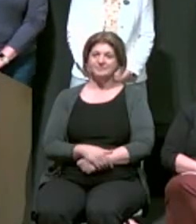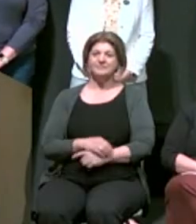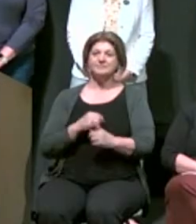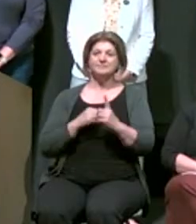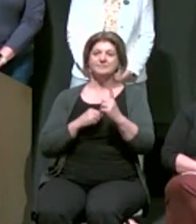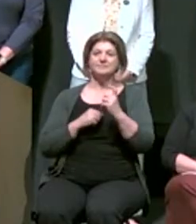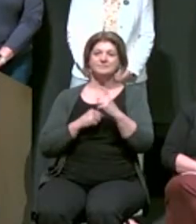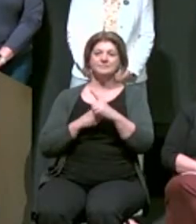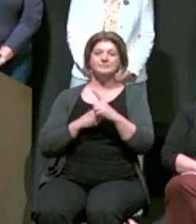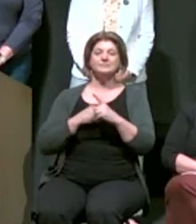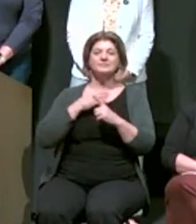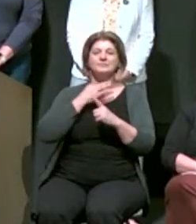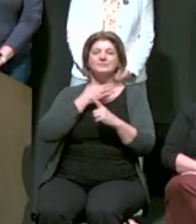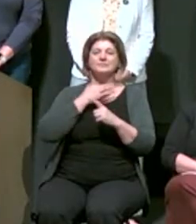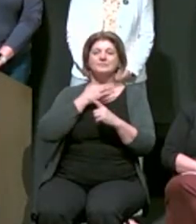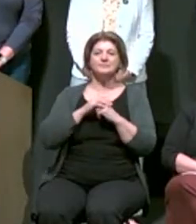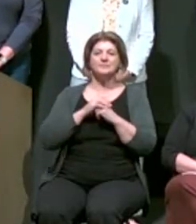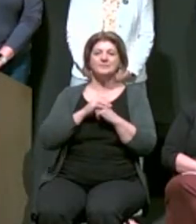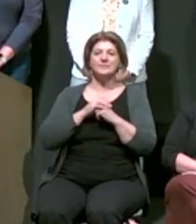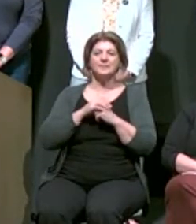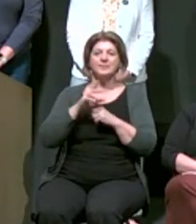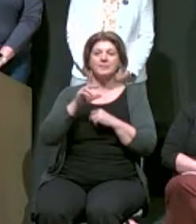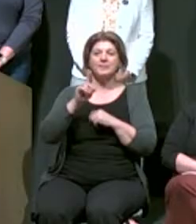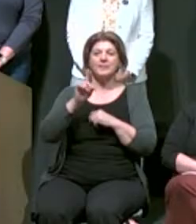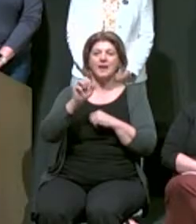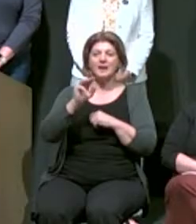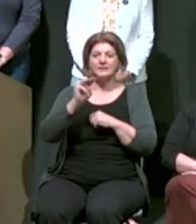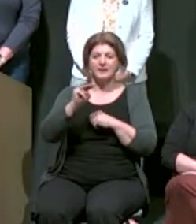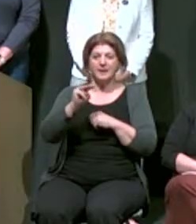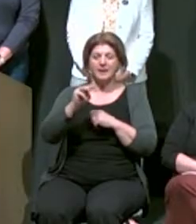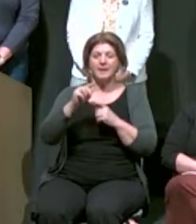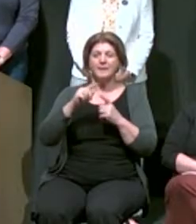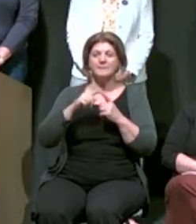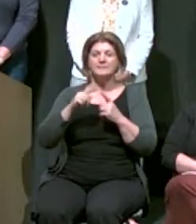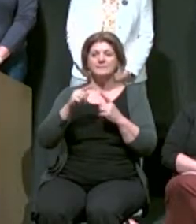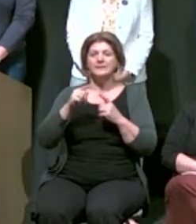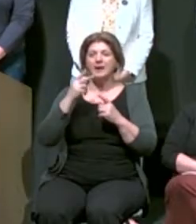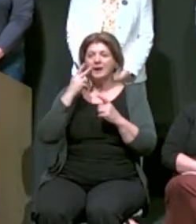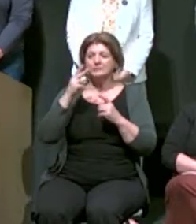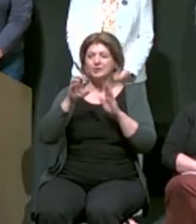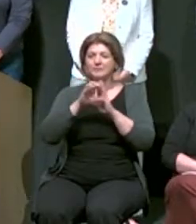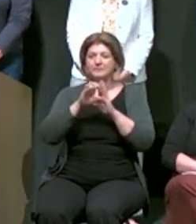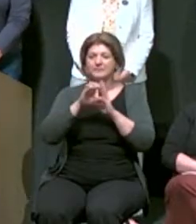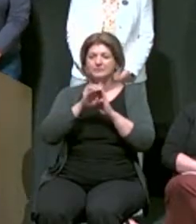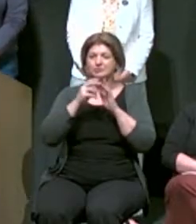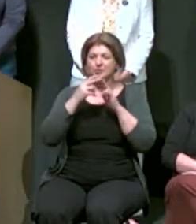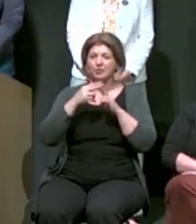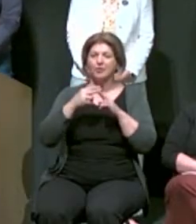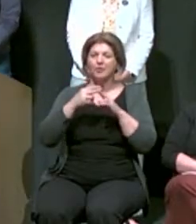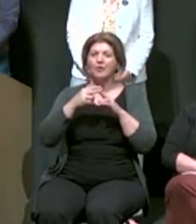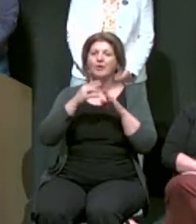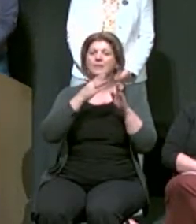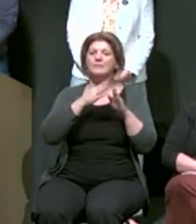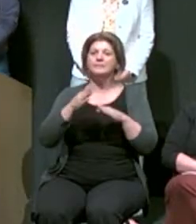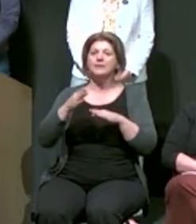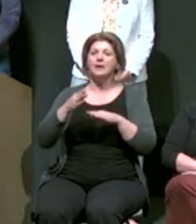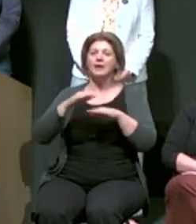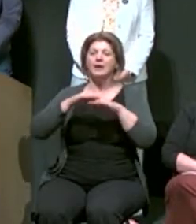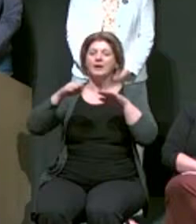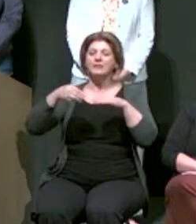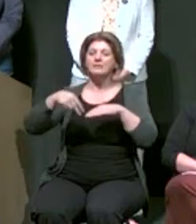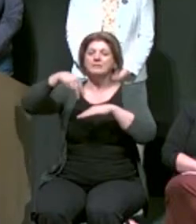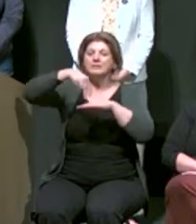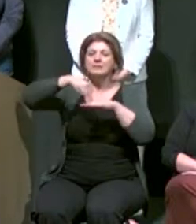I'd seen a rendering of the dam and creating some type of a lookout. Is that still part of the plan for